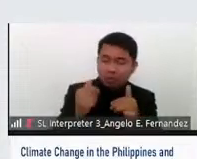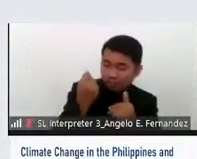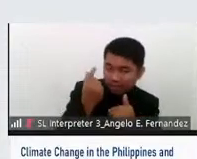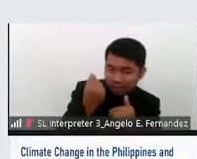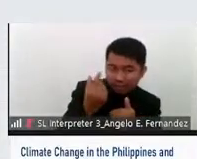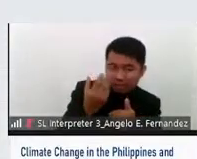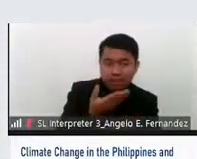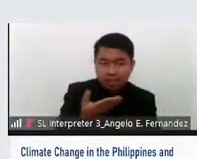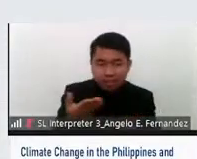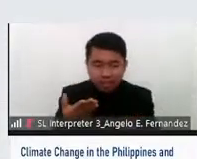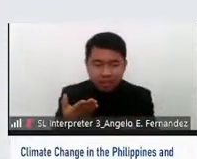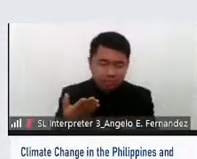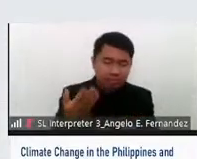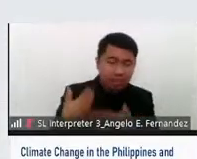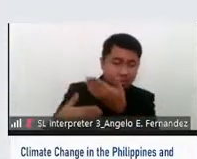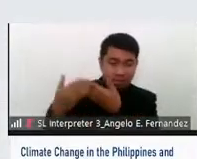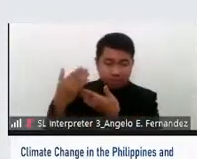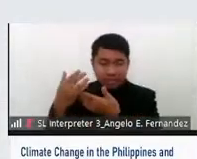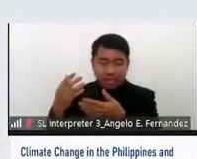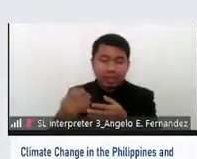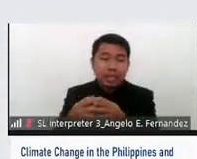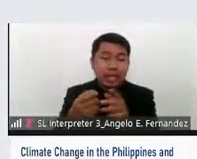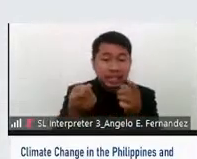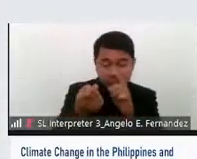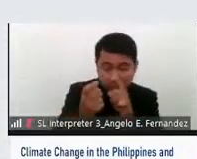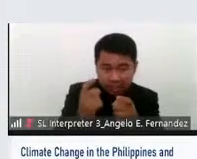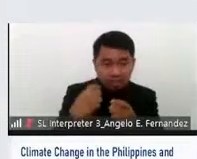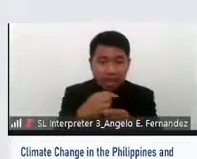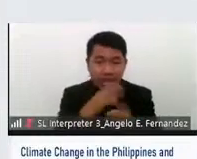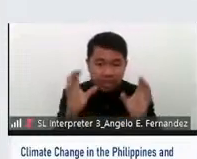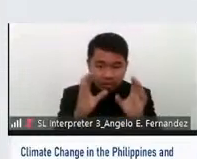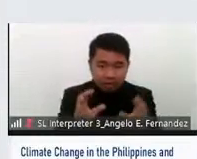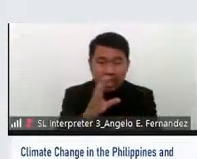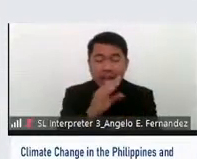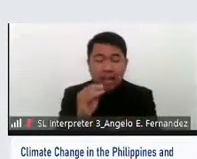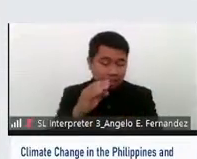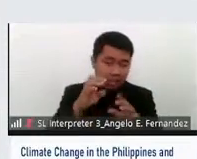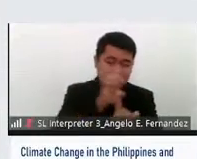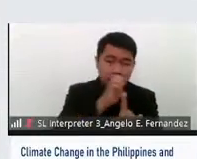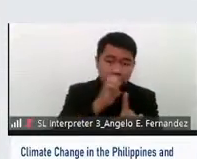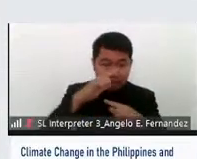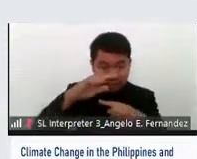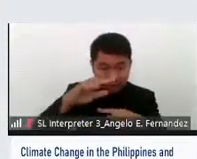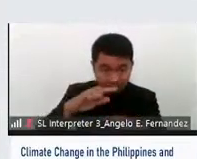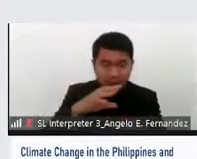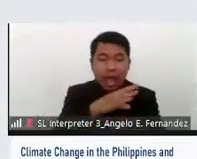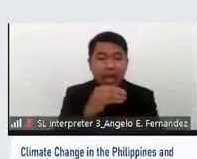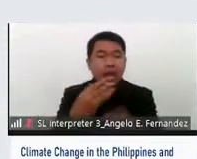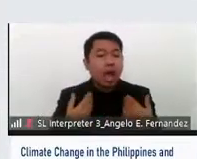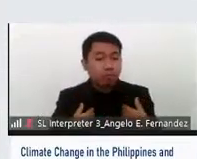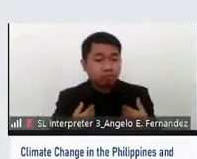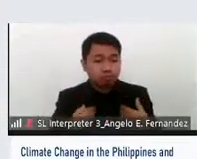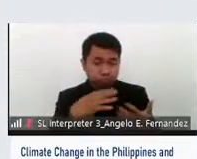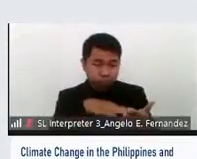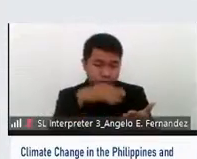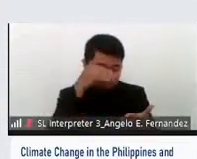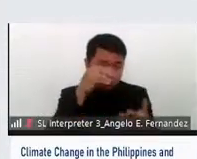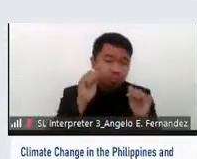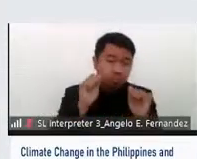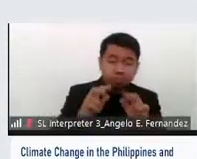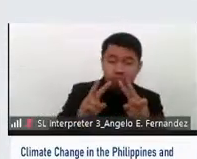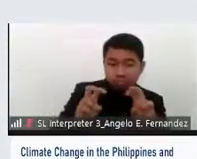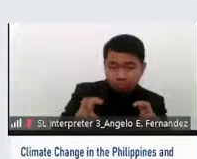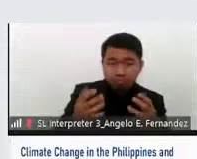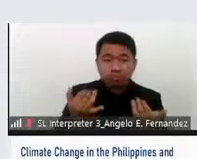and environmental limits as well as opportunities. And there are valuable lessons there as well that we can examine for present day adaptation, like